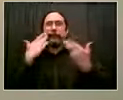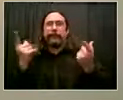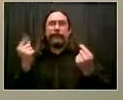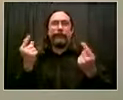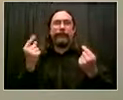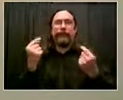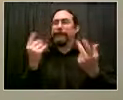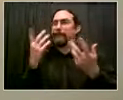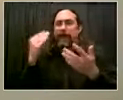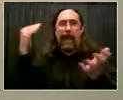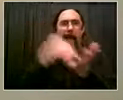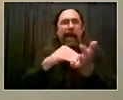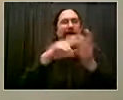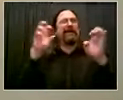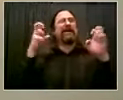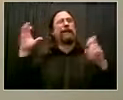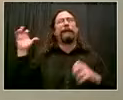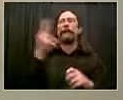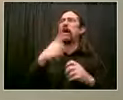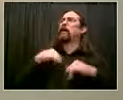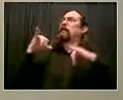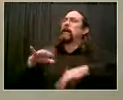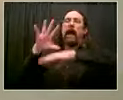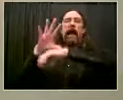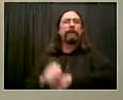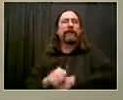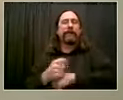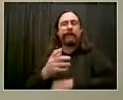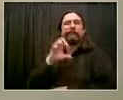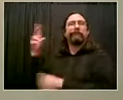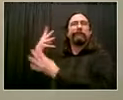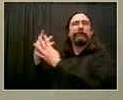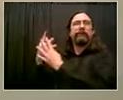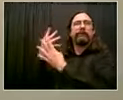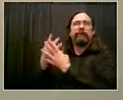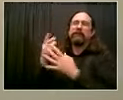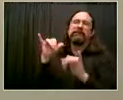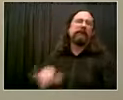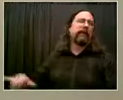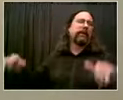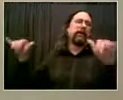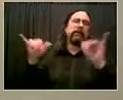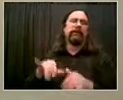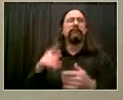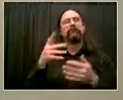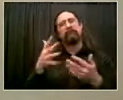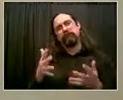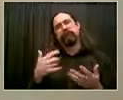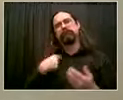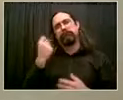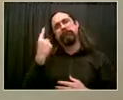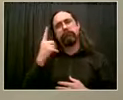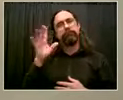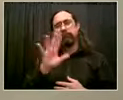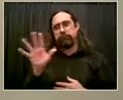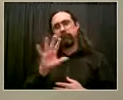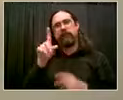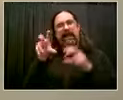been way ahead of the curve in providing these services. But understanding the thousands of people that are released yearly,